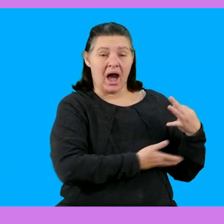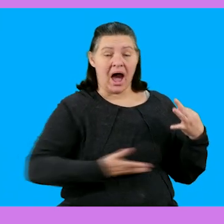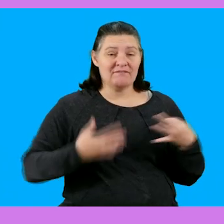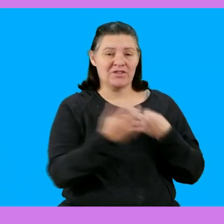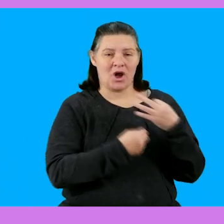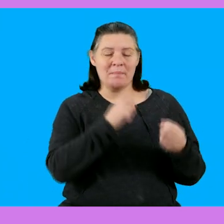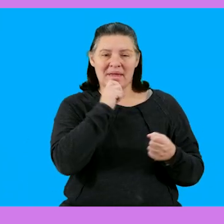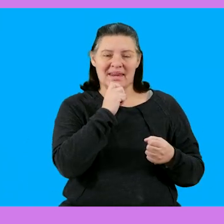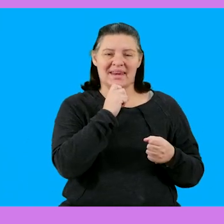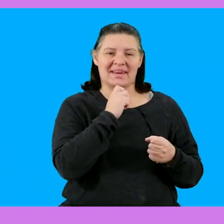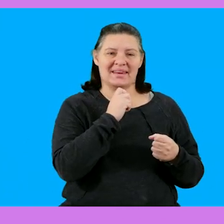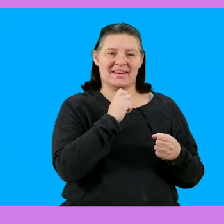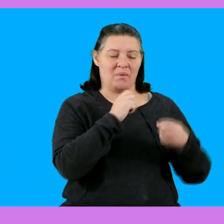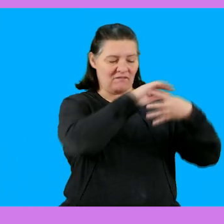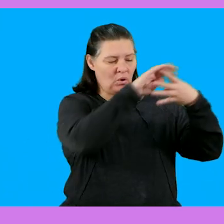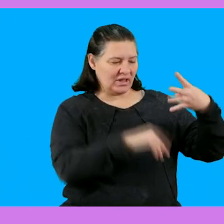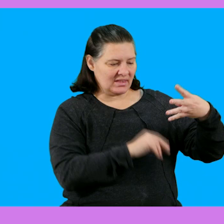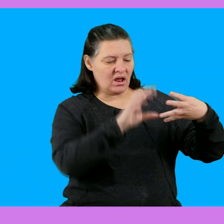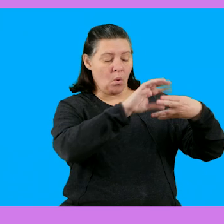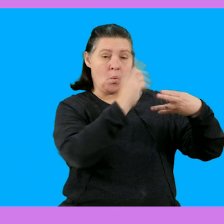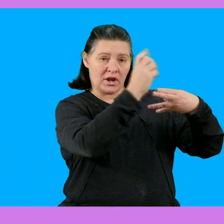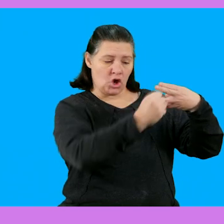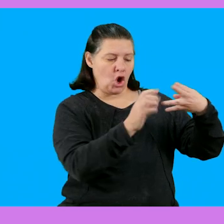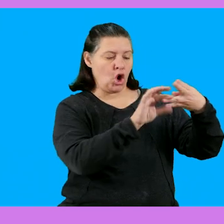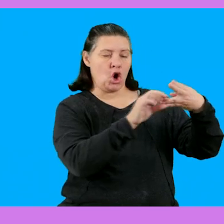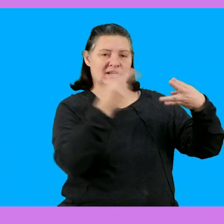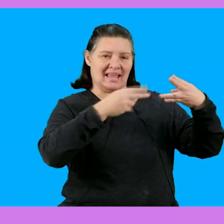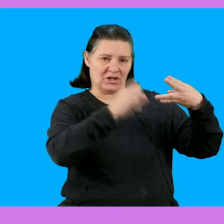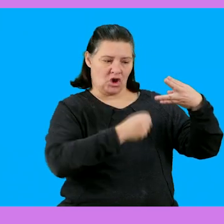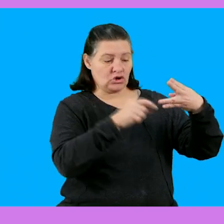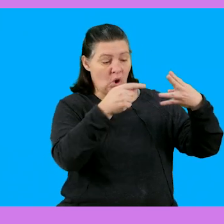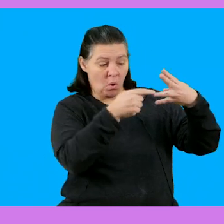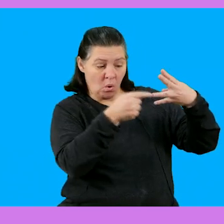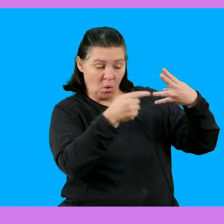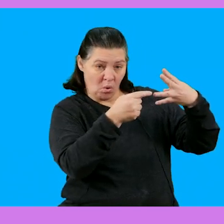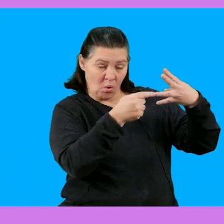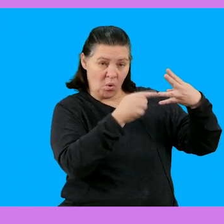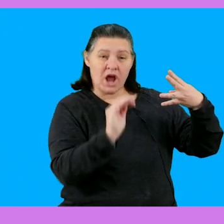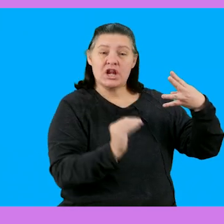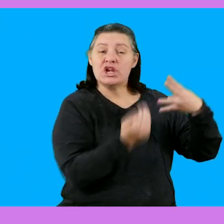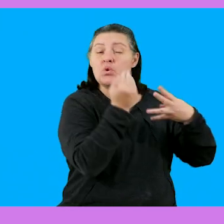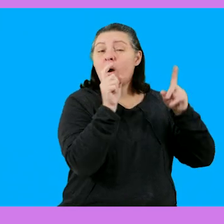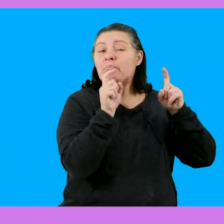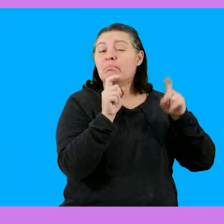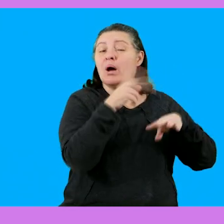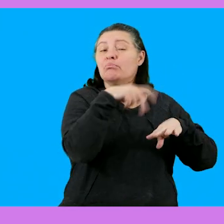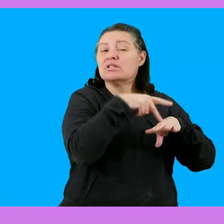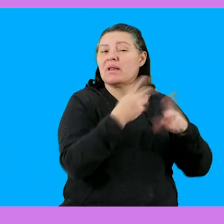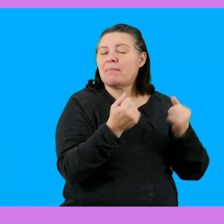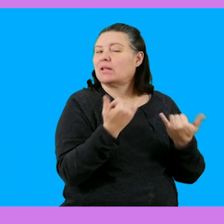half year. Right? I know this is a lot, but you have to focus and make sure you work with me. So what is the new principal amount